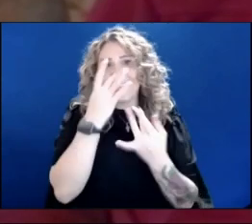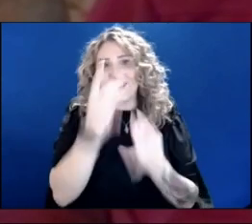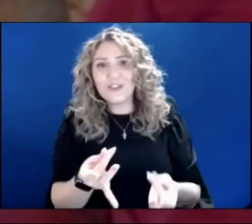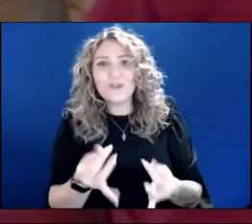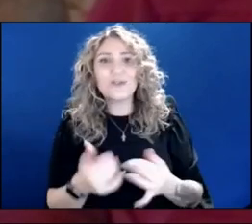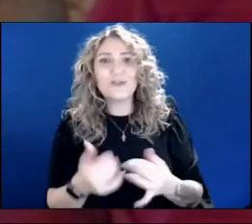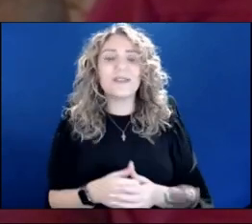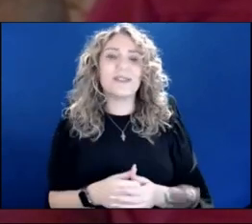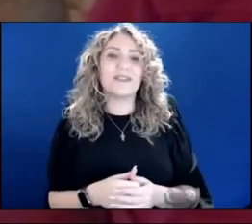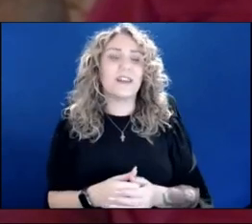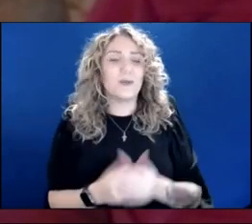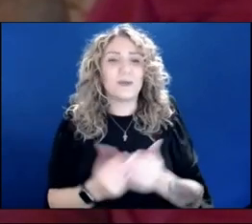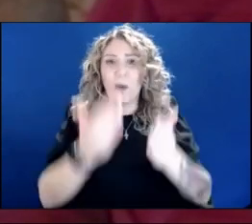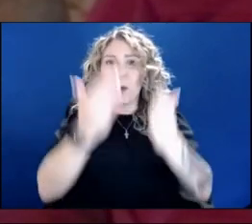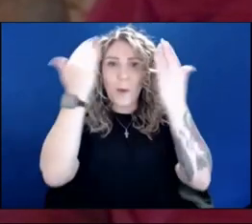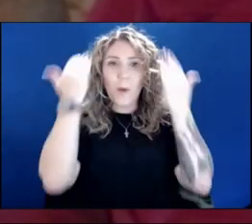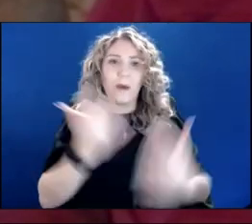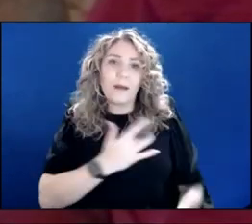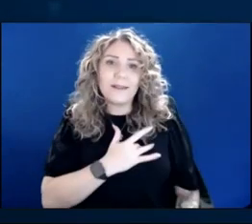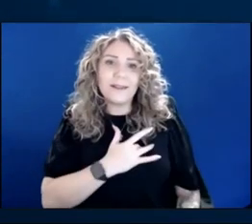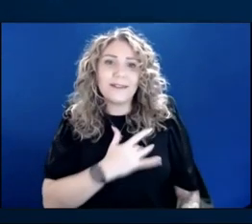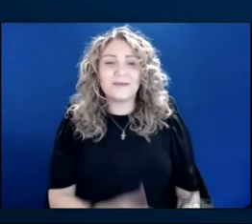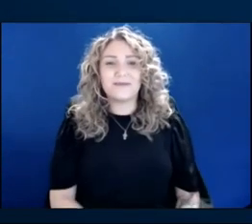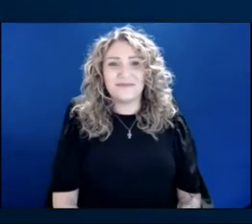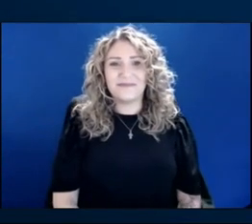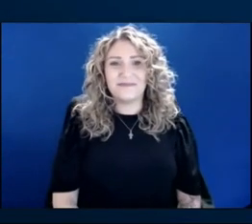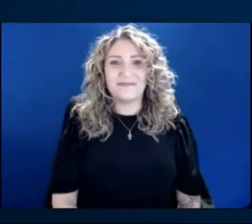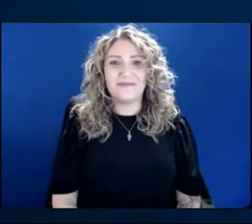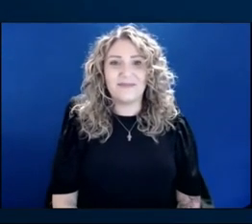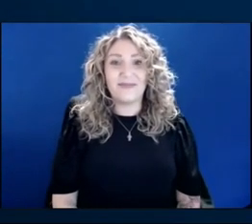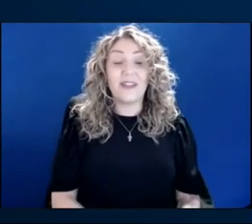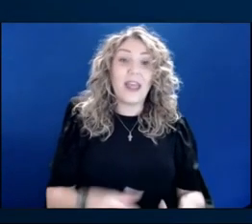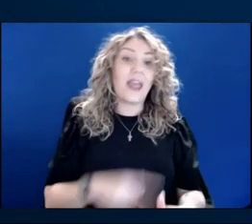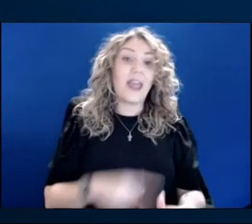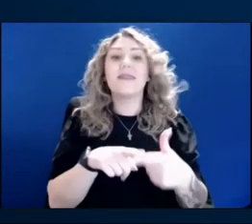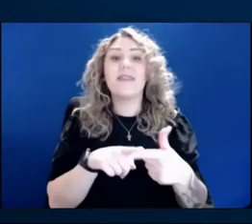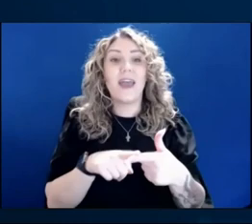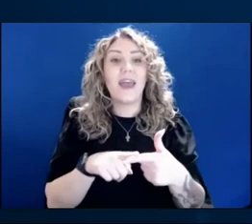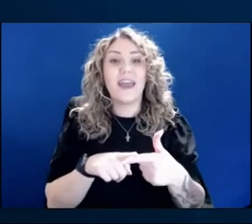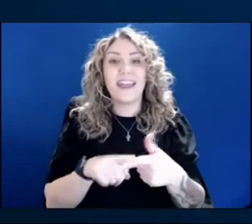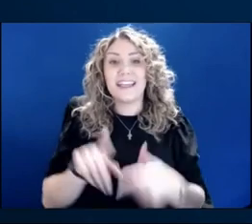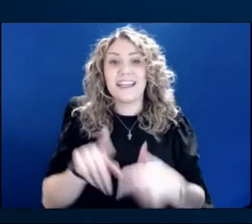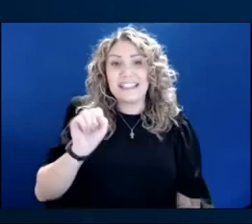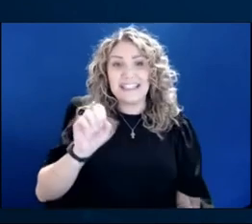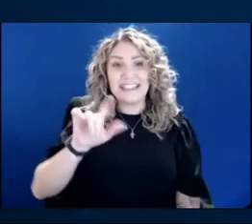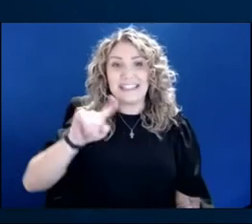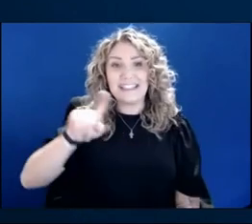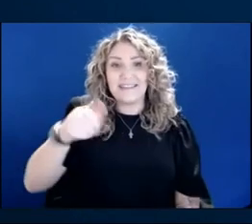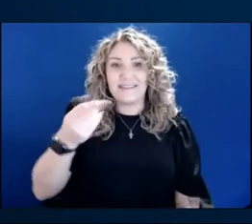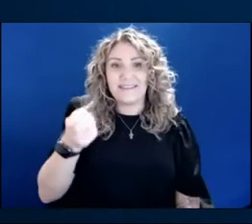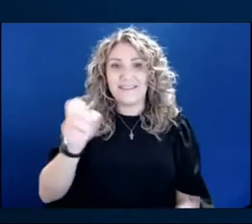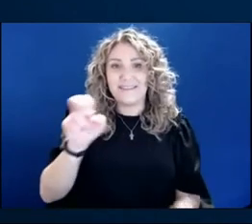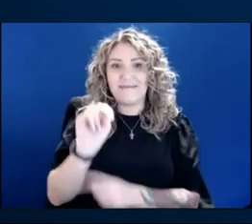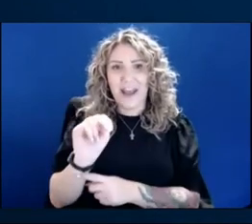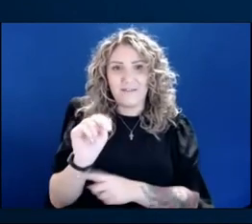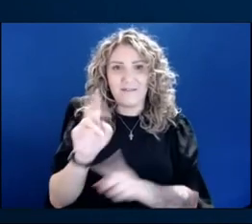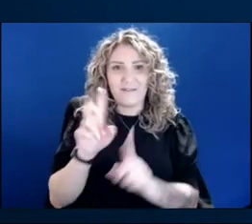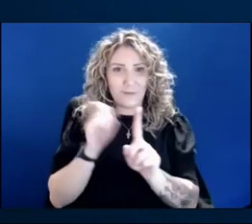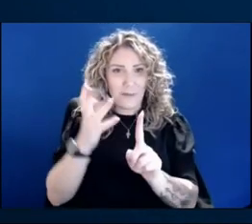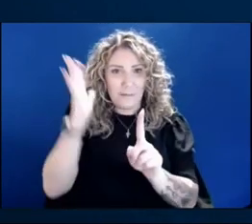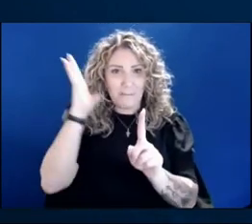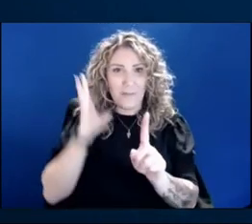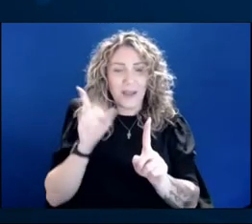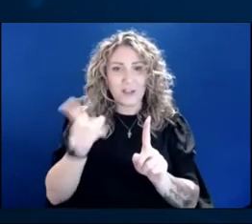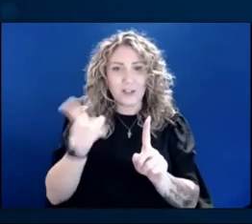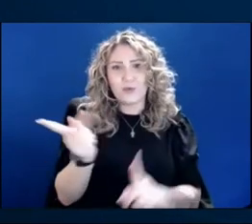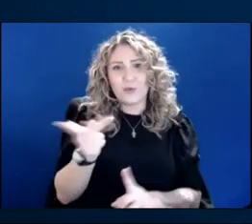just overwhelming and incredible. Then in walks Stephanie, kind of a blast from the past. Stephanie, you and Katie were high